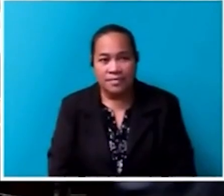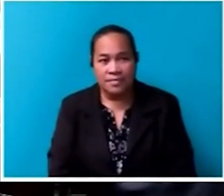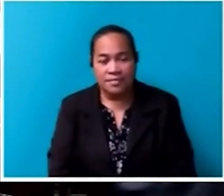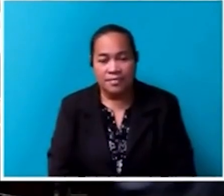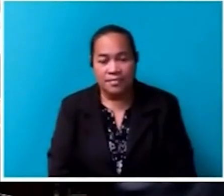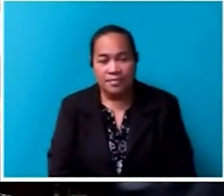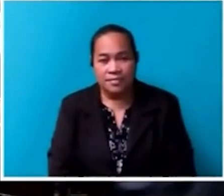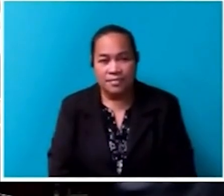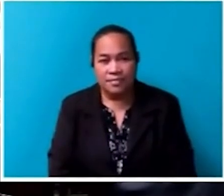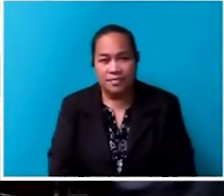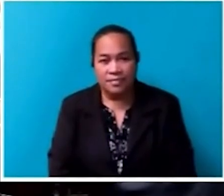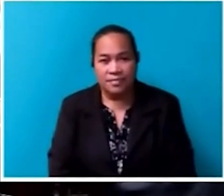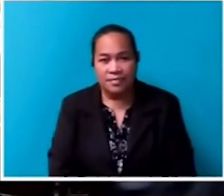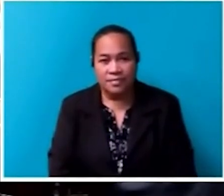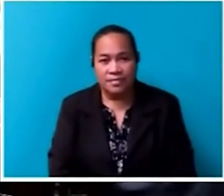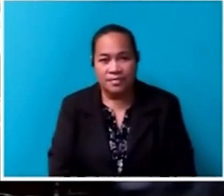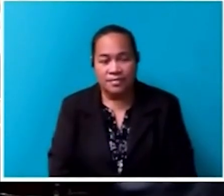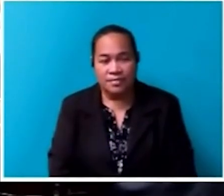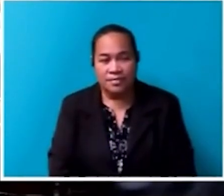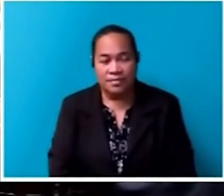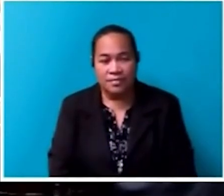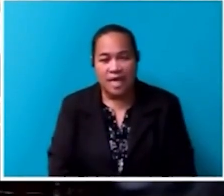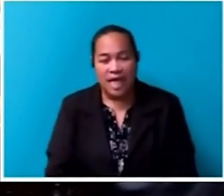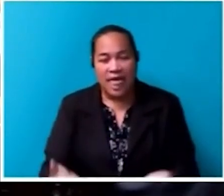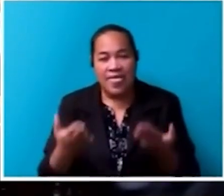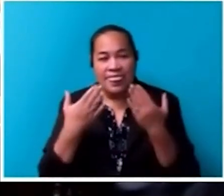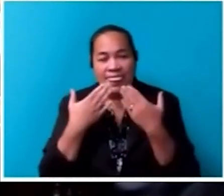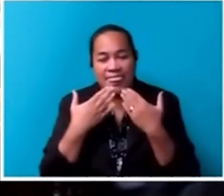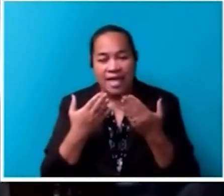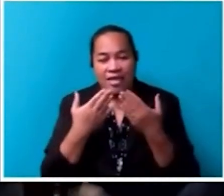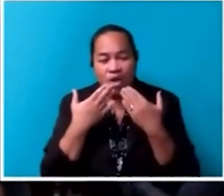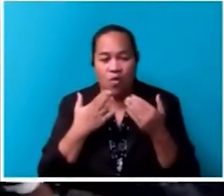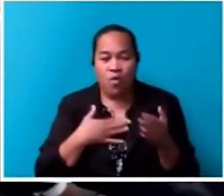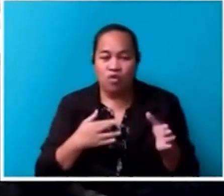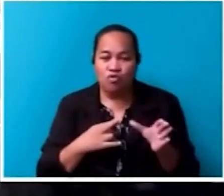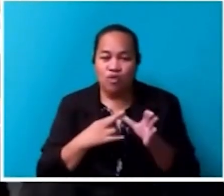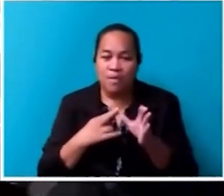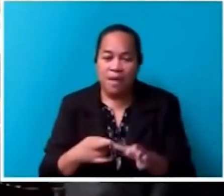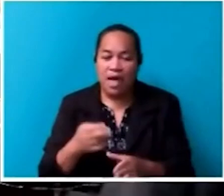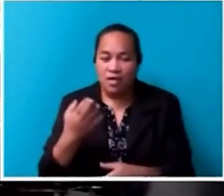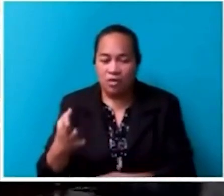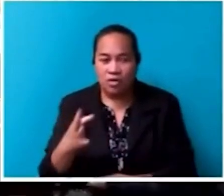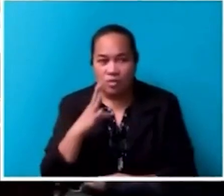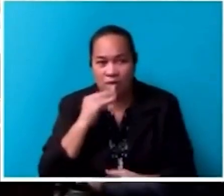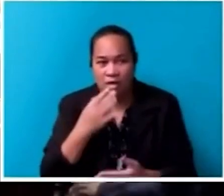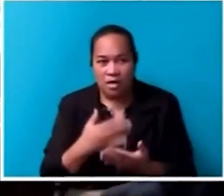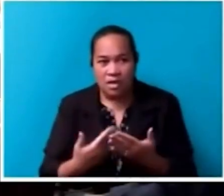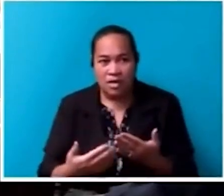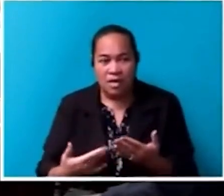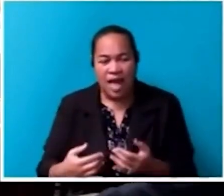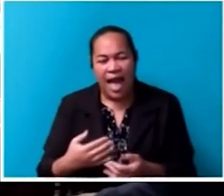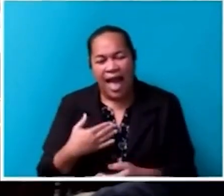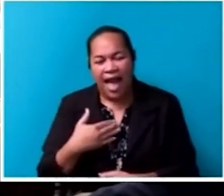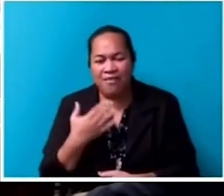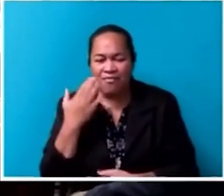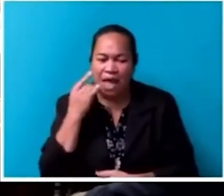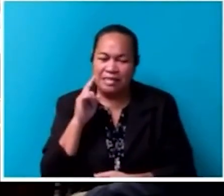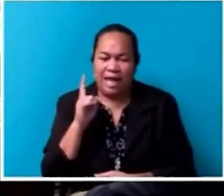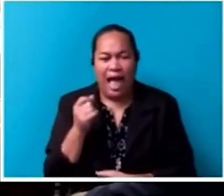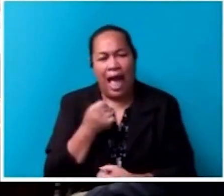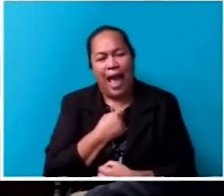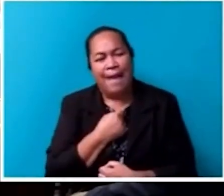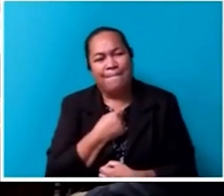That's it. Thank you, Mr. Speaker, sir. In replying to the ministerial statement, I found it quite